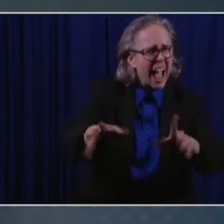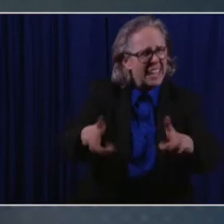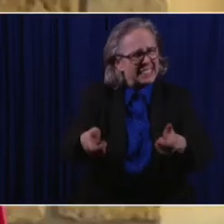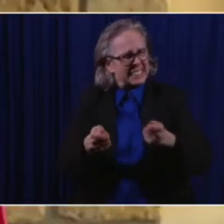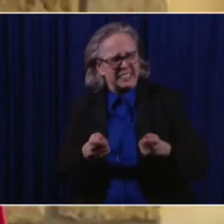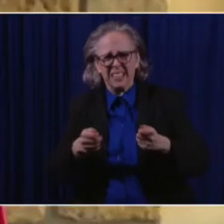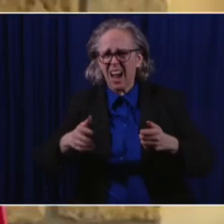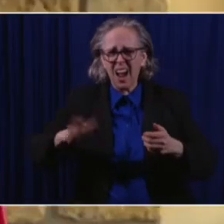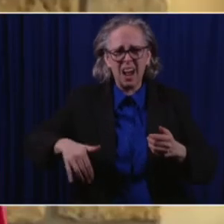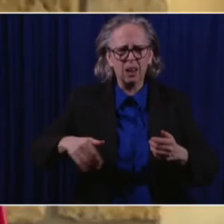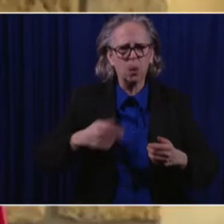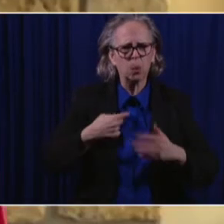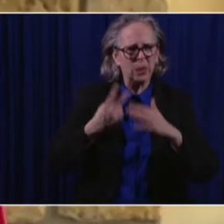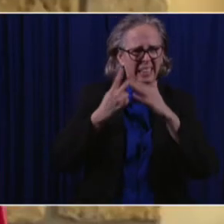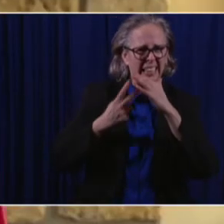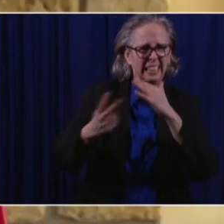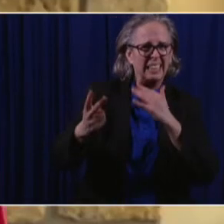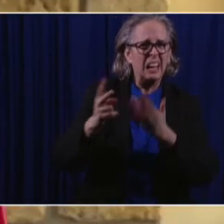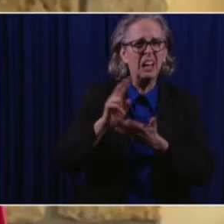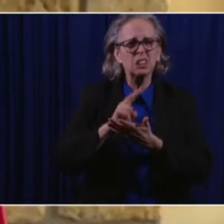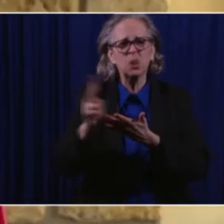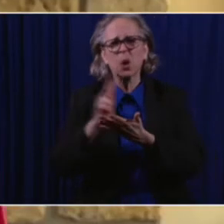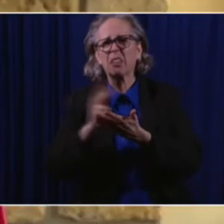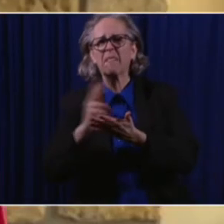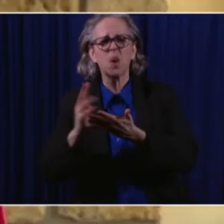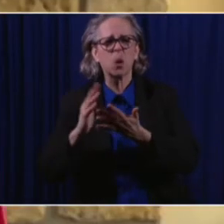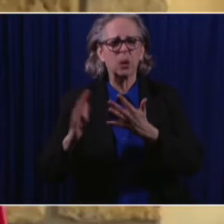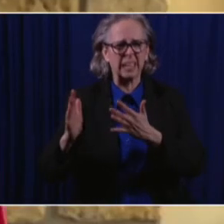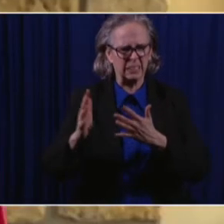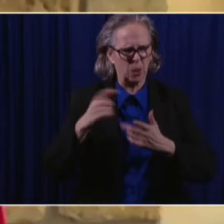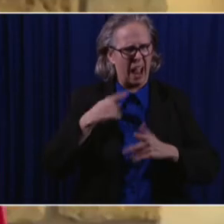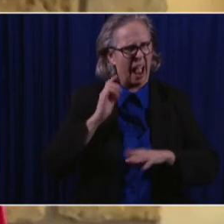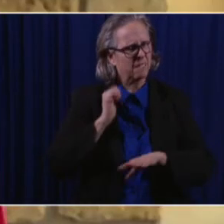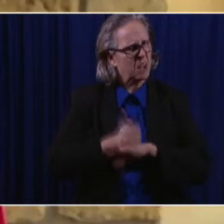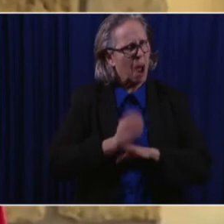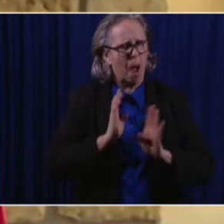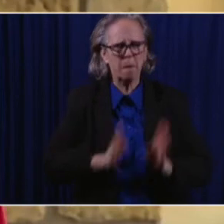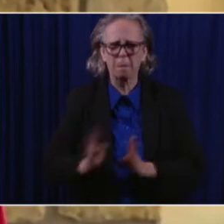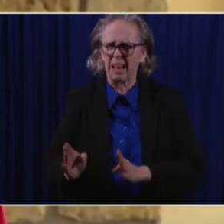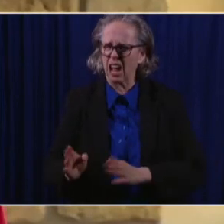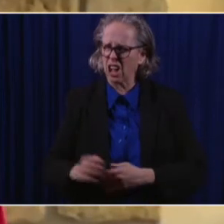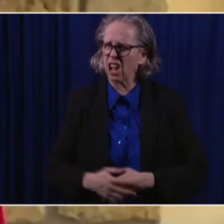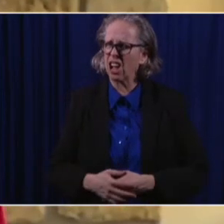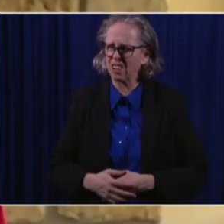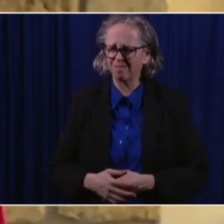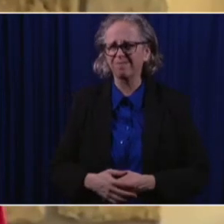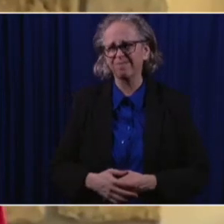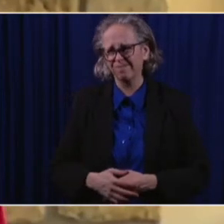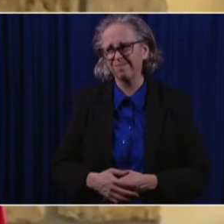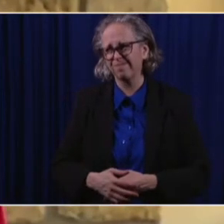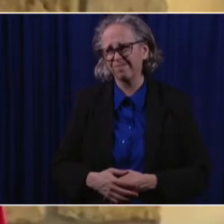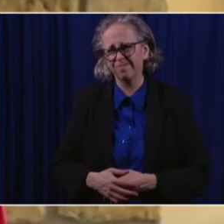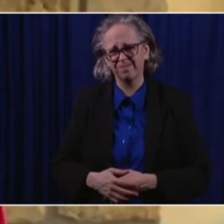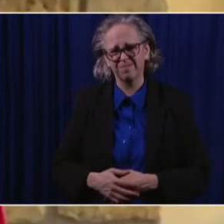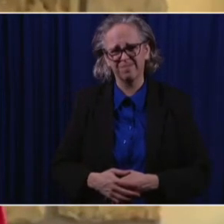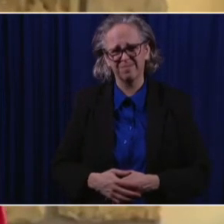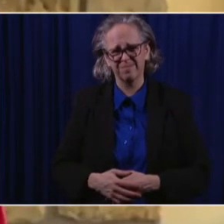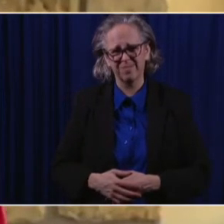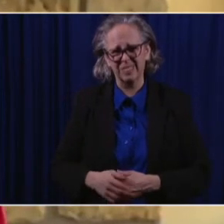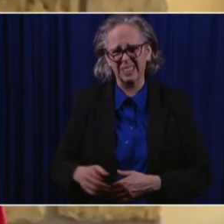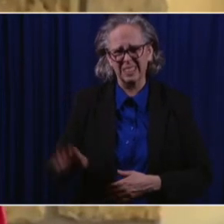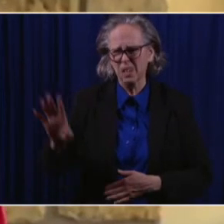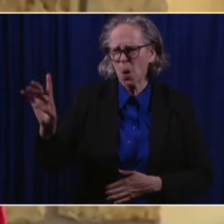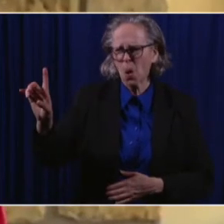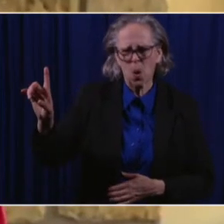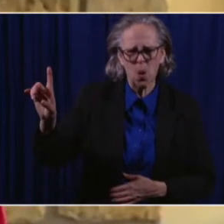ahead. Okay. Well, we'll go to questions in just a moment. This actually